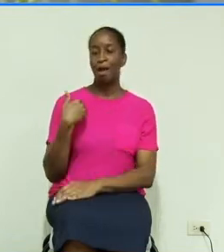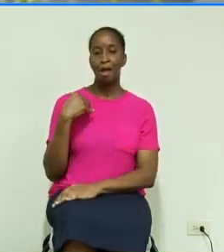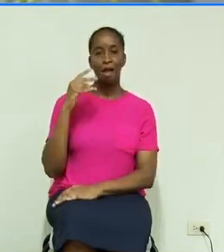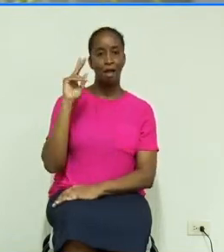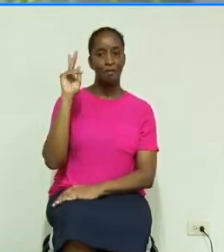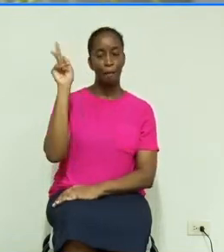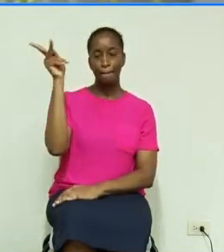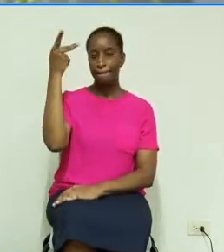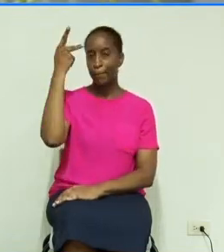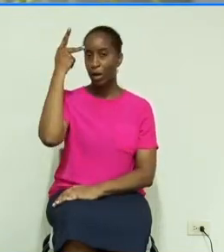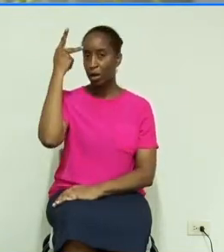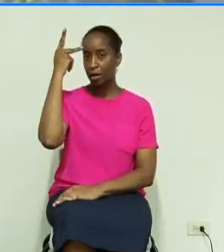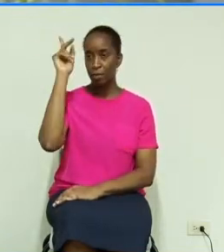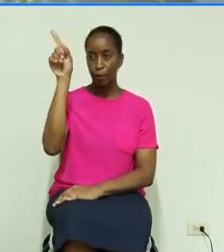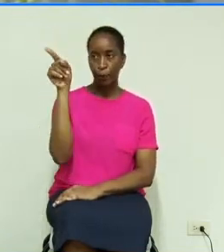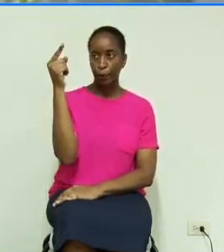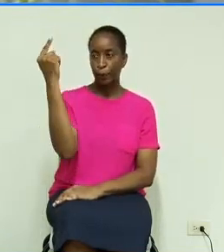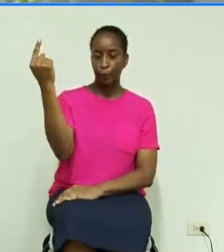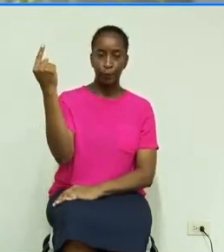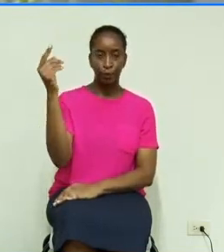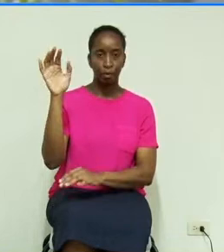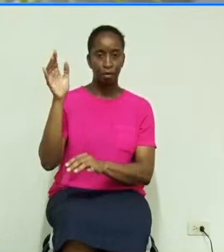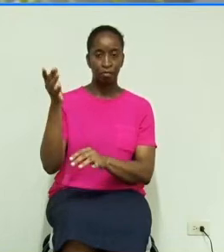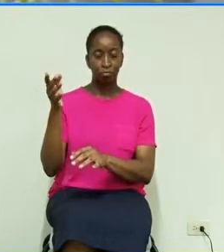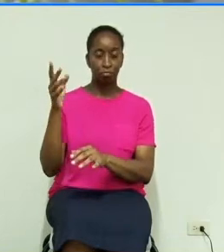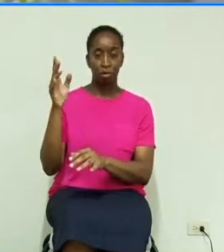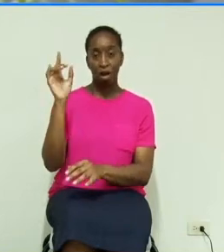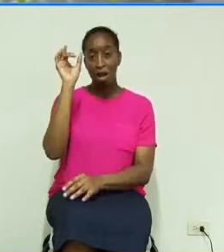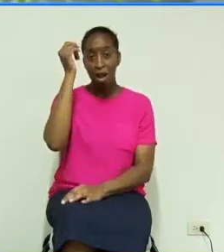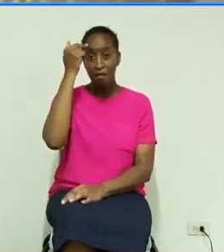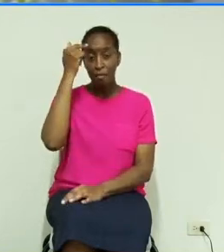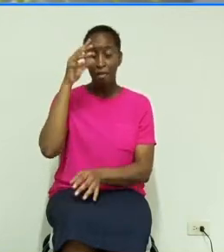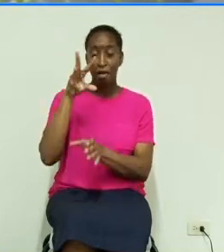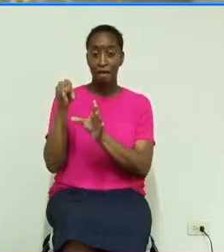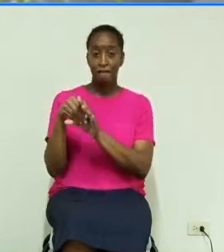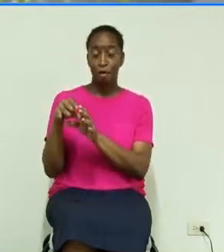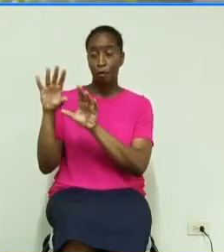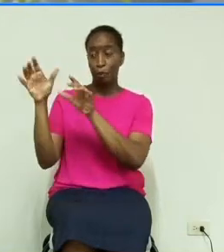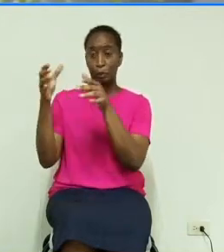know some panelists have said that we don't need to get rid of the